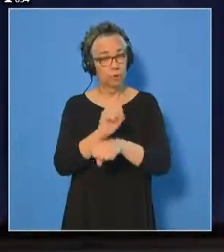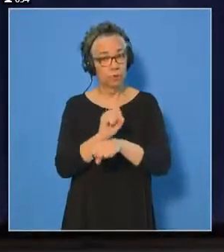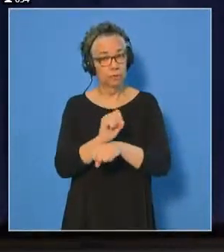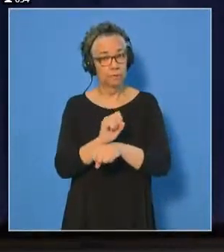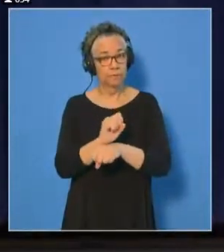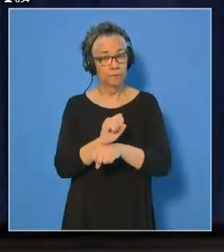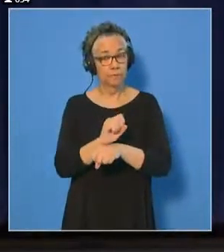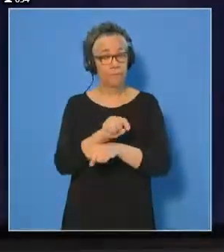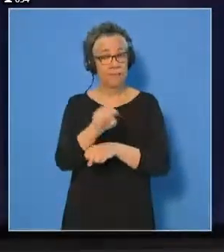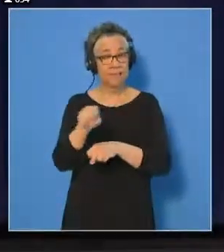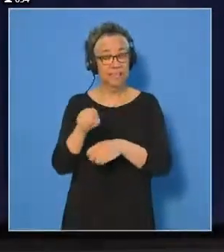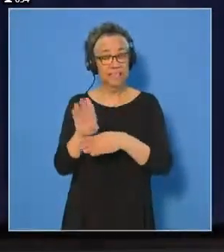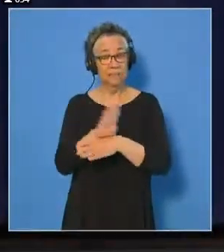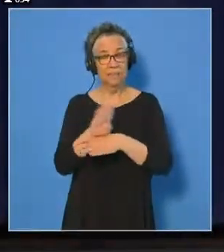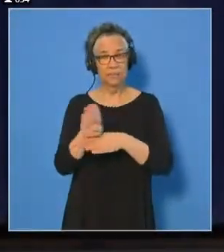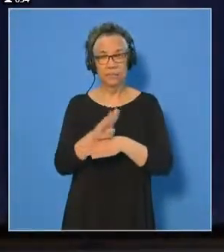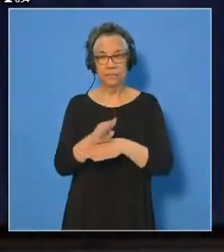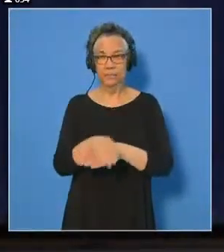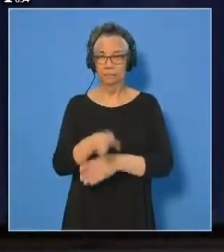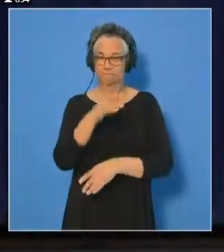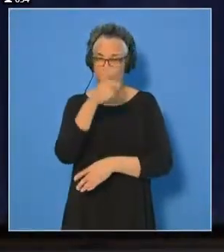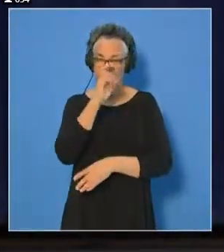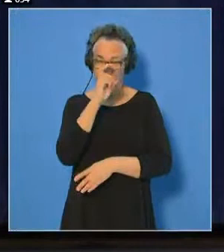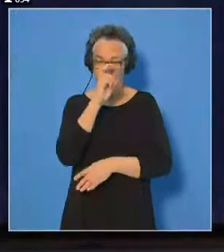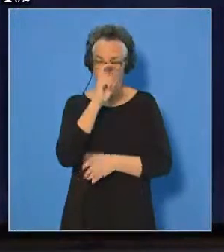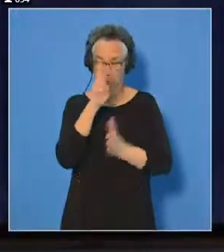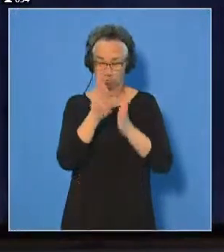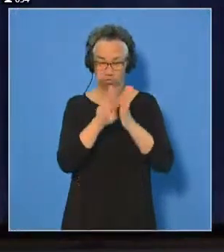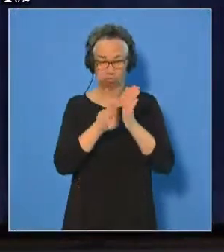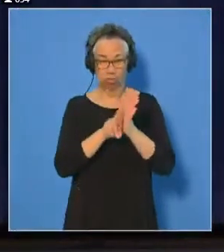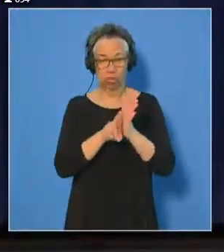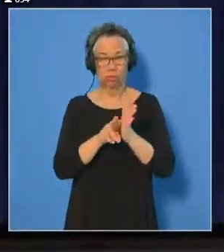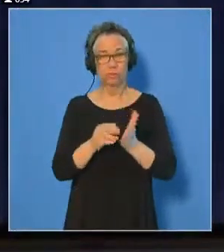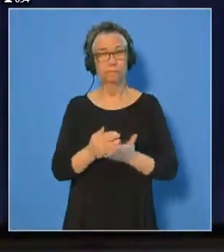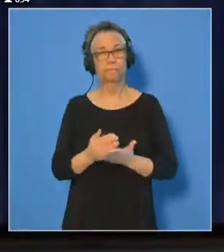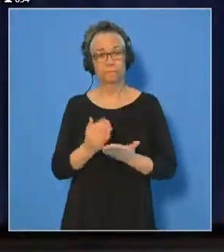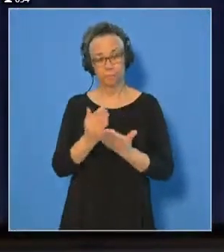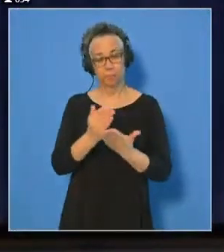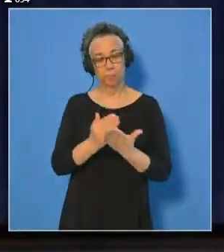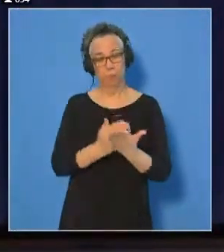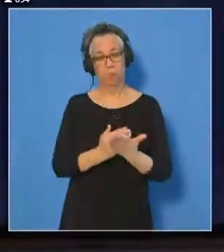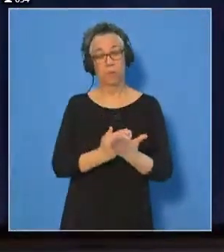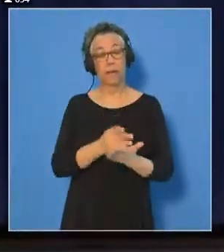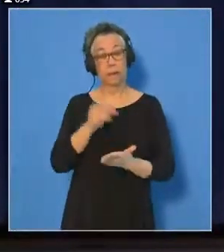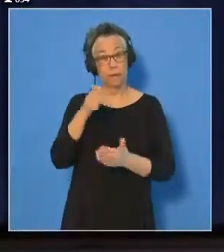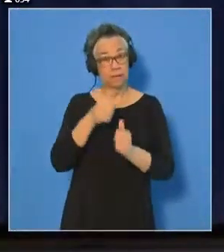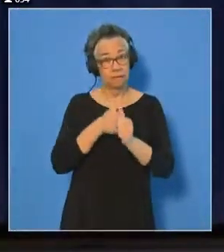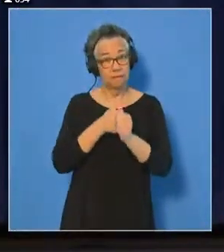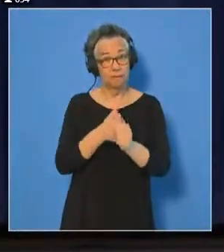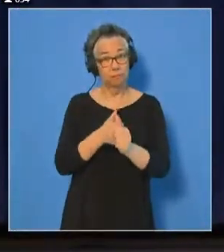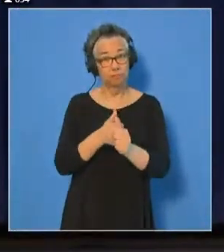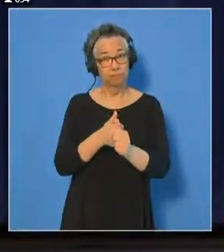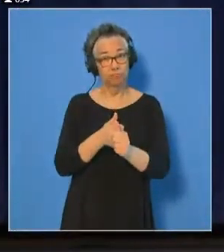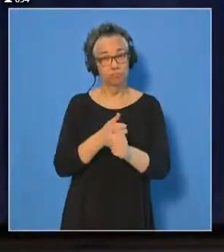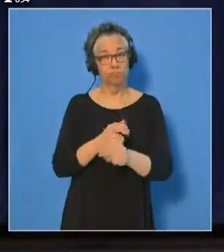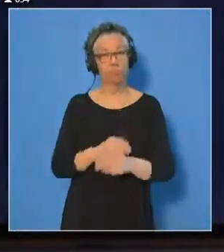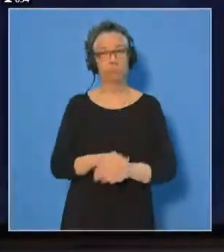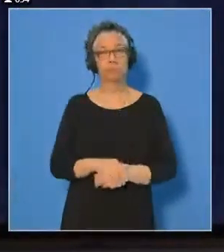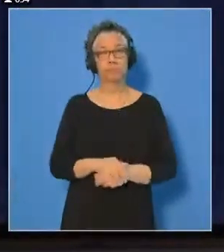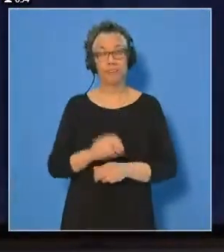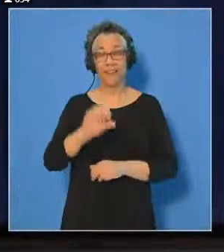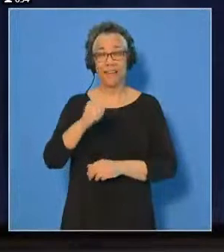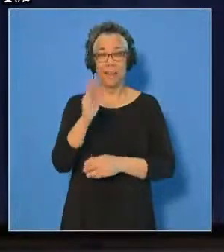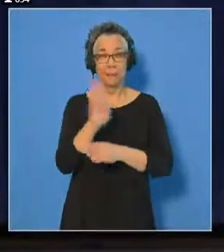These businesses have very strict guidelines, and these guidelines must be adhered to at all times. If any